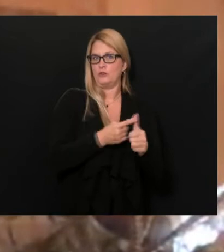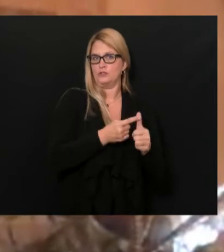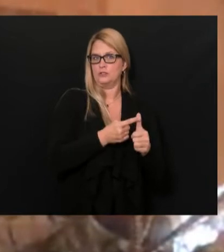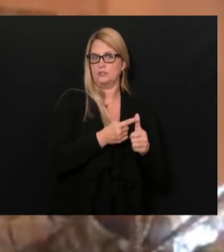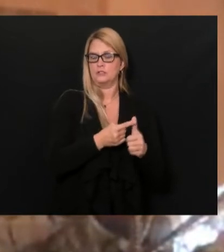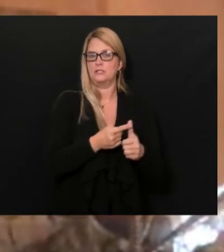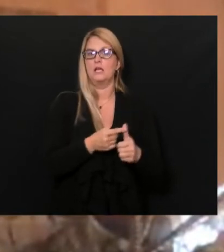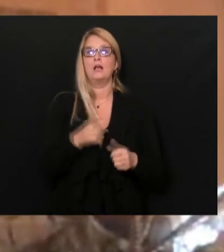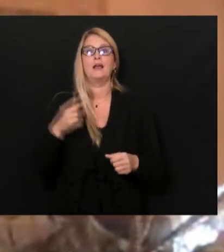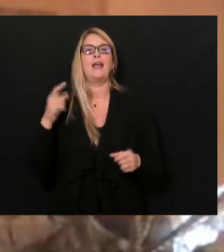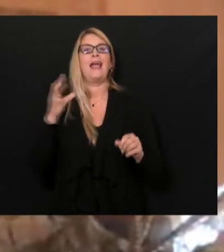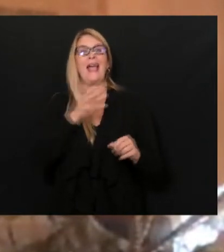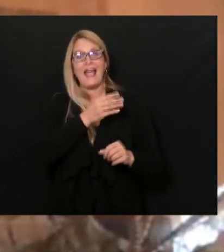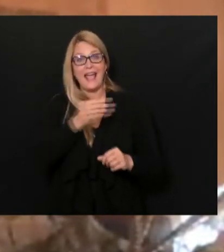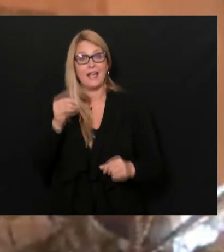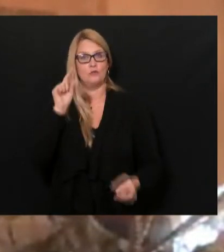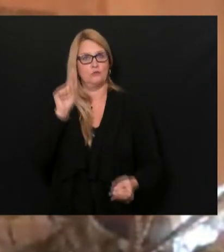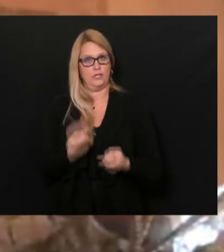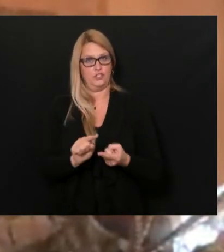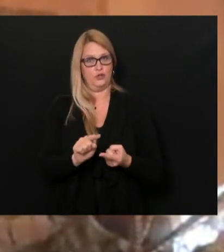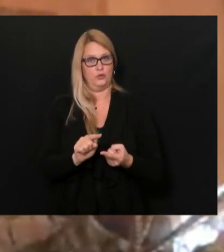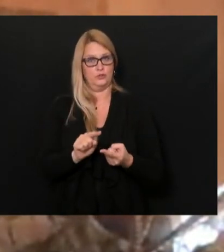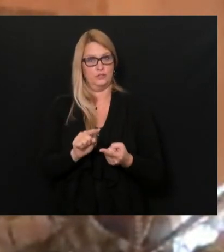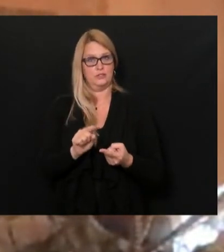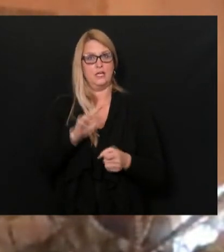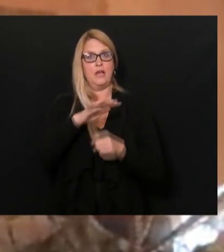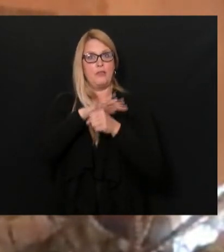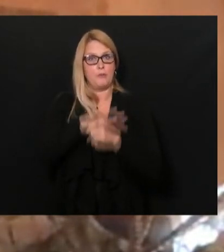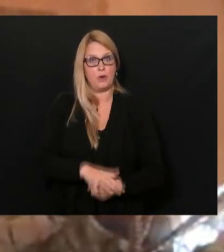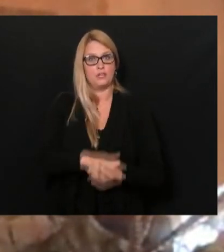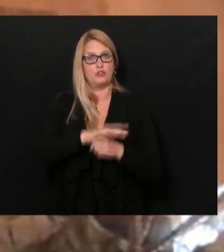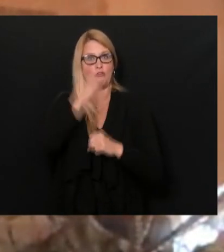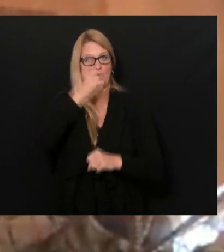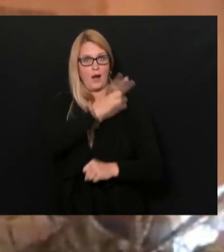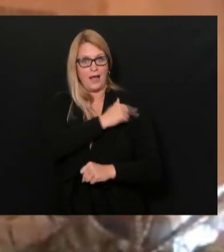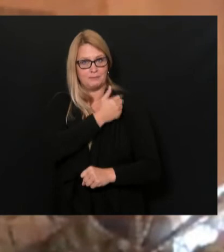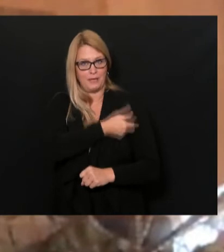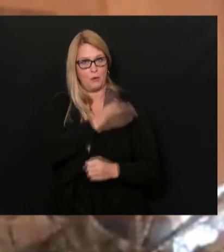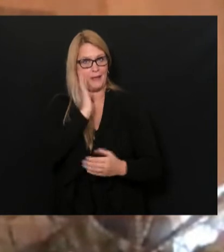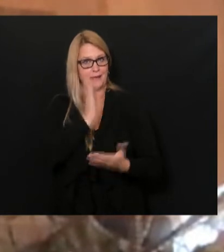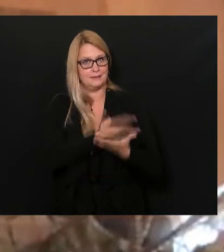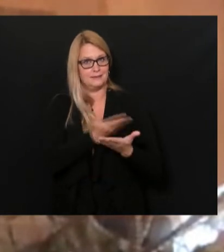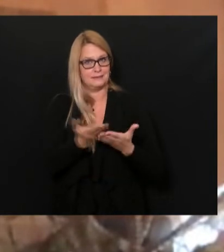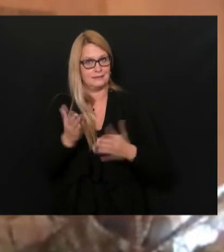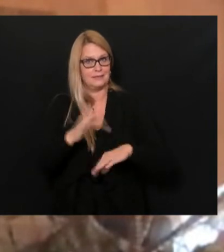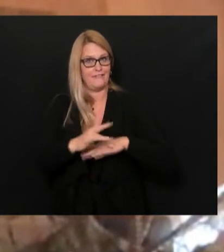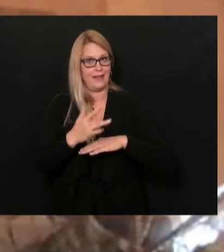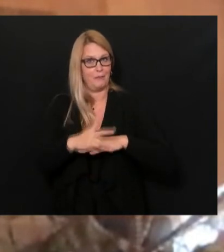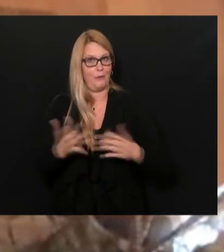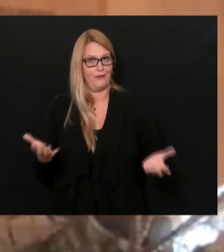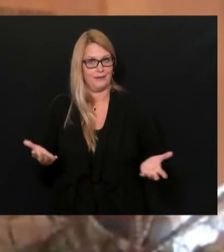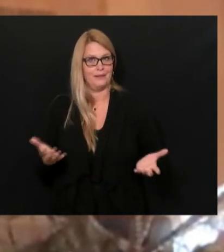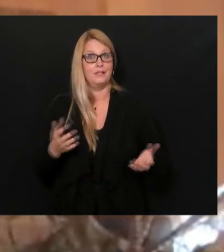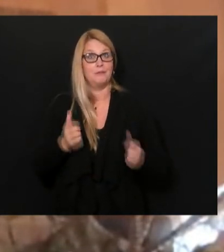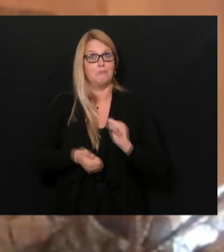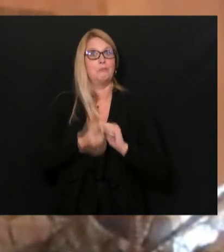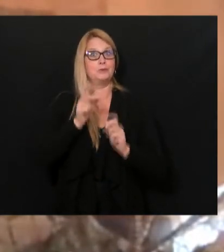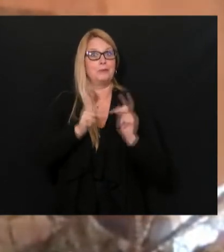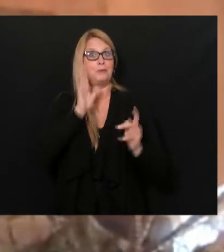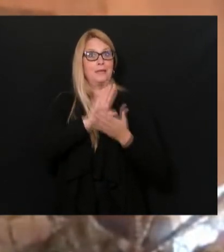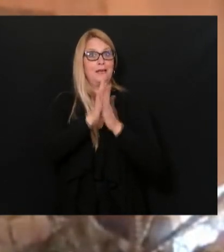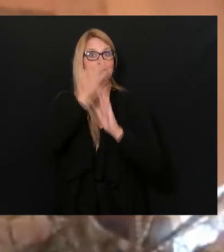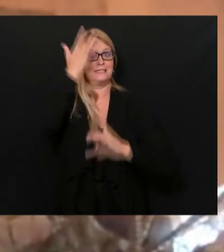it will reduce that pressure on hospital beds, because these are also the people that get sicker and need to go to the hospital.